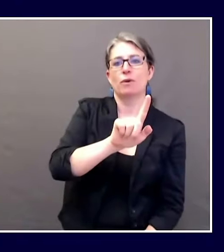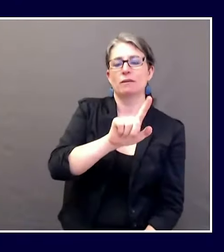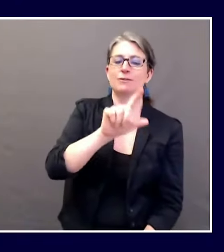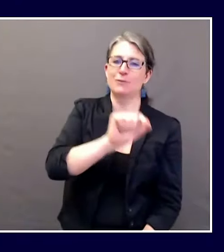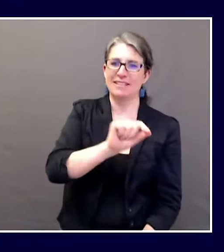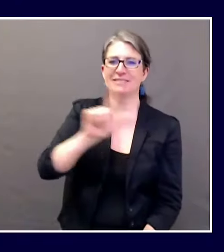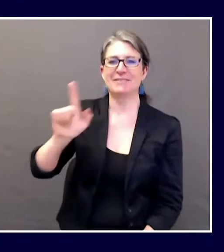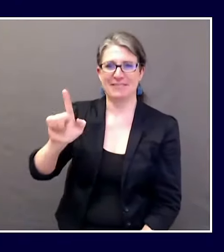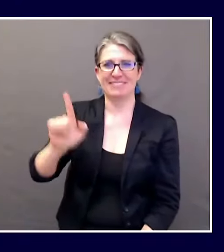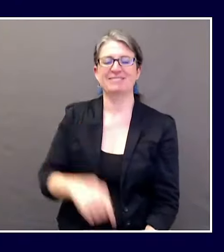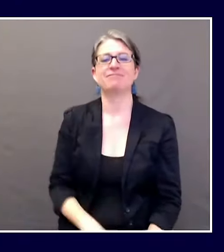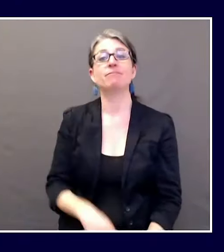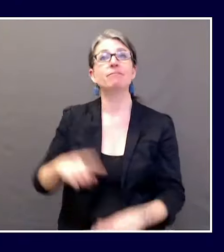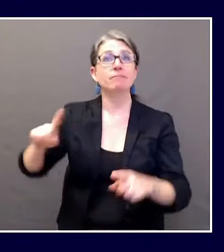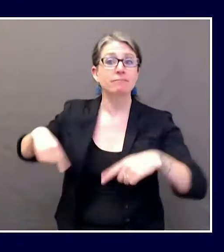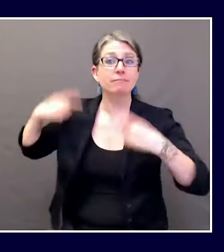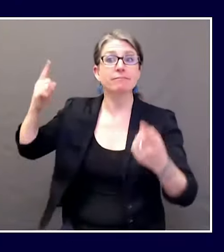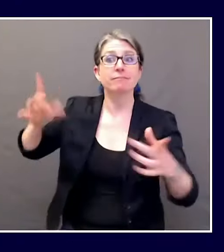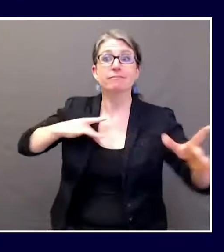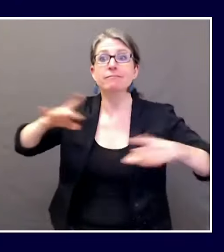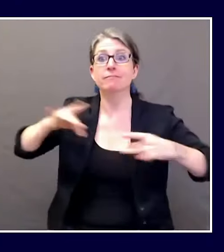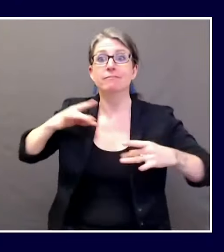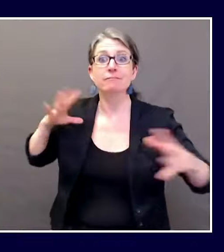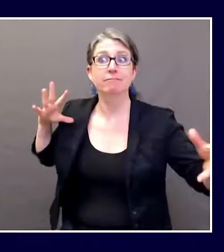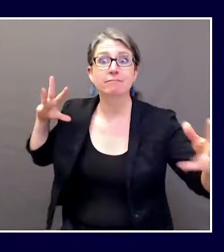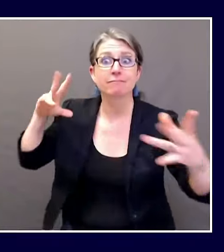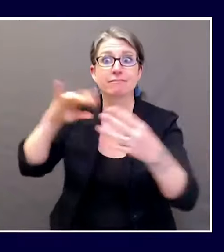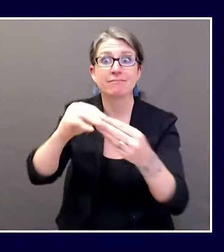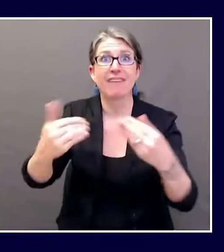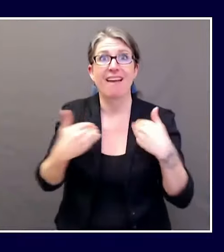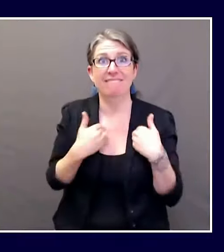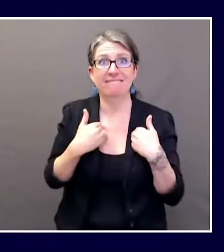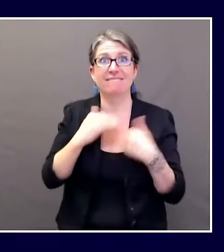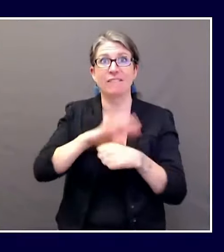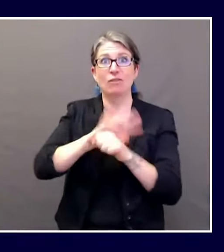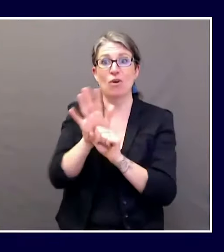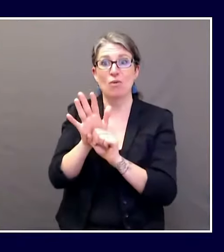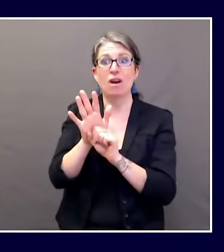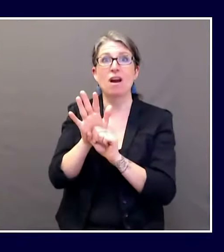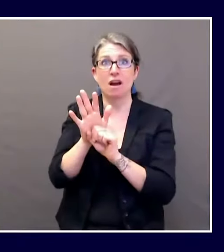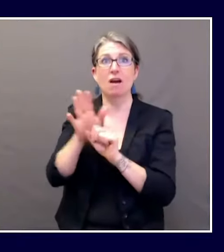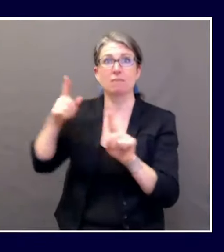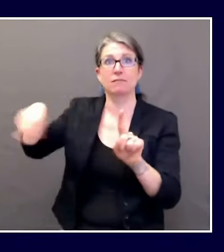Overall, across the state, we have now received reports of